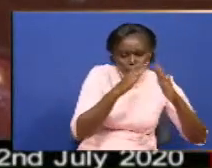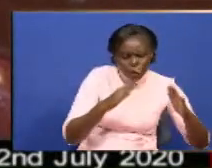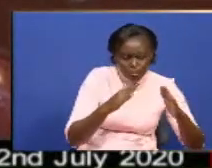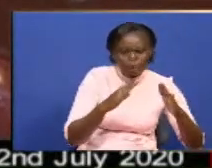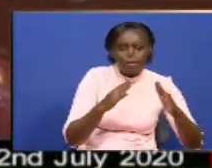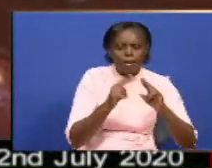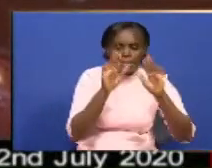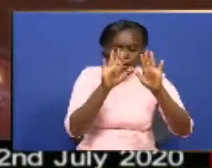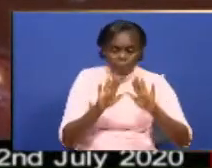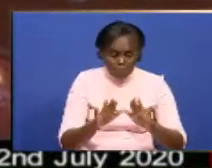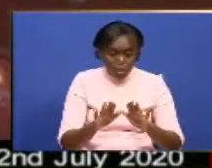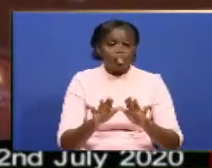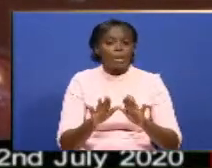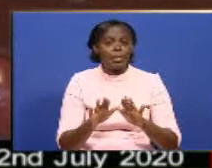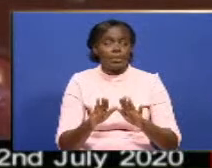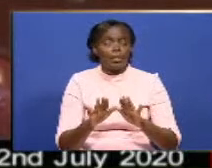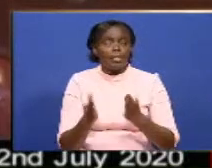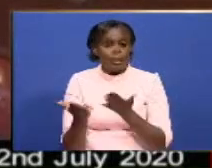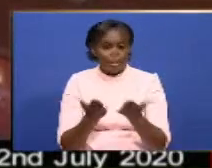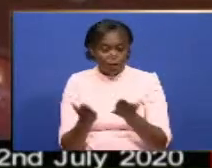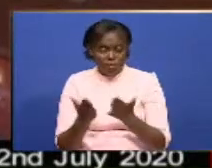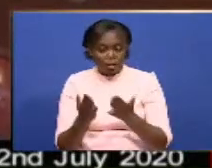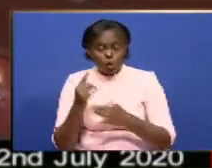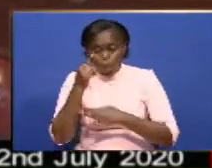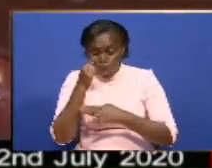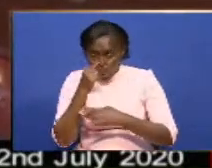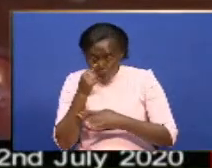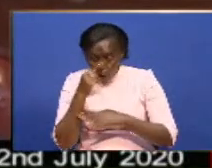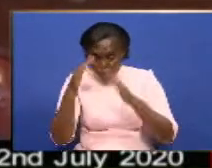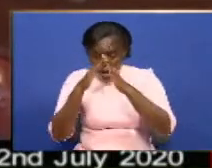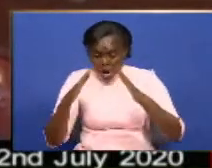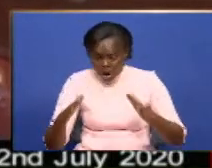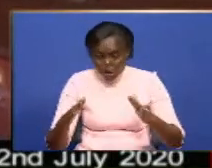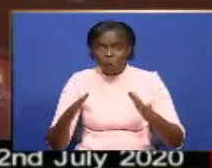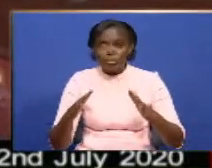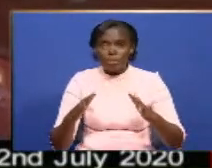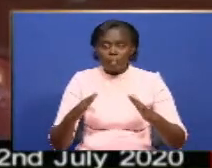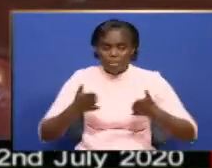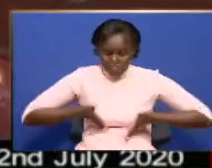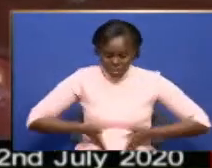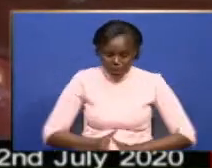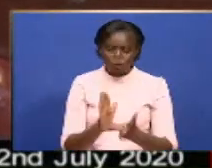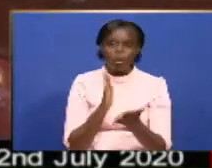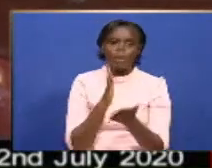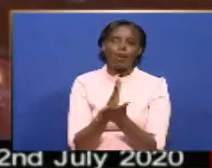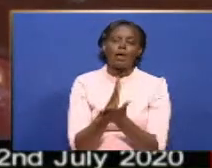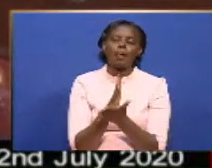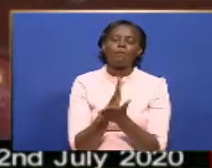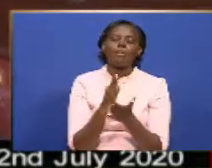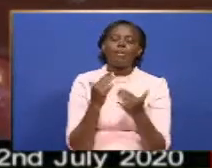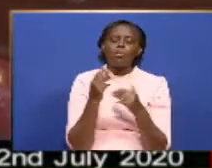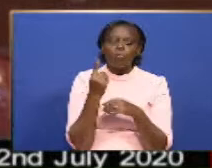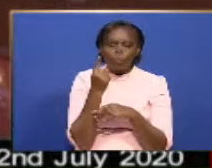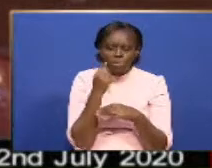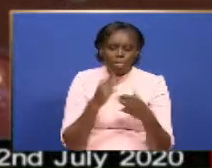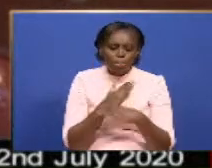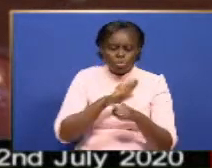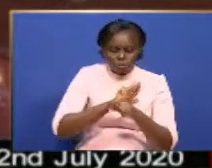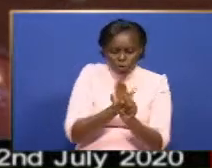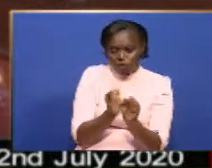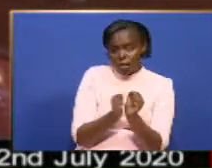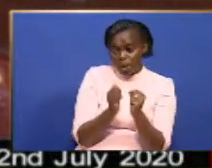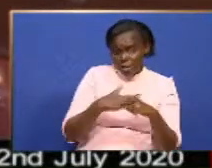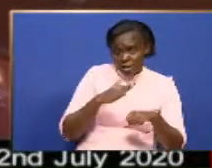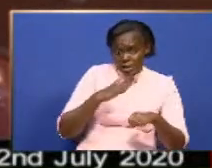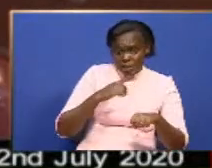services to include shelter as essential services, and also reproductive rights as an essential service. We have seen through COVID-19 that when